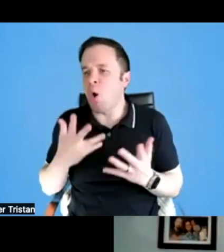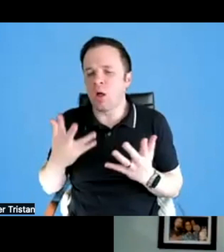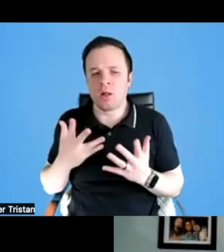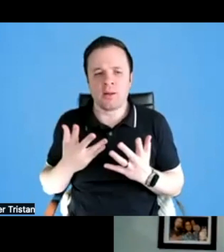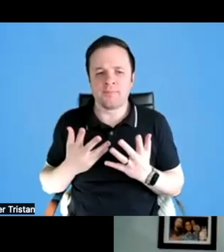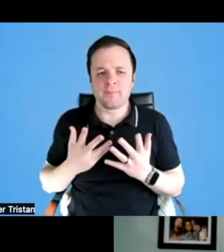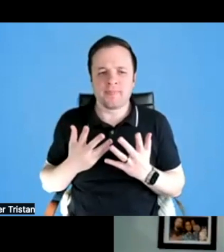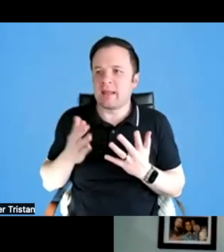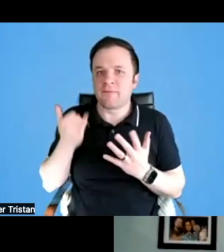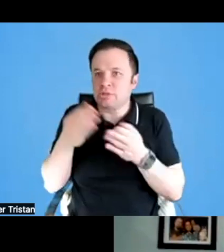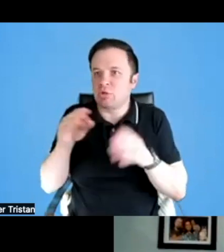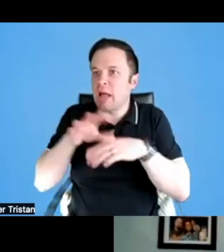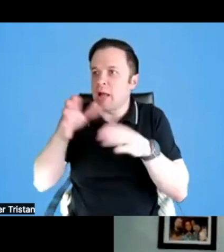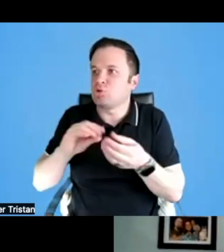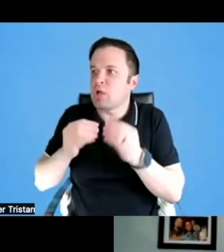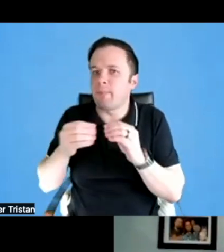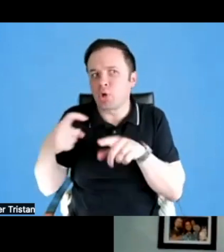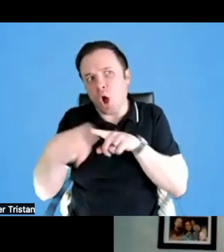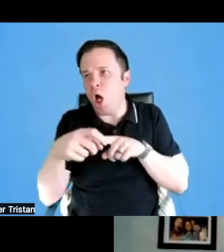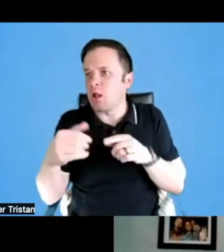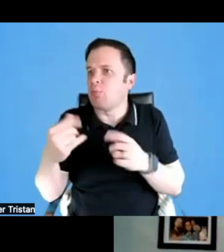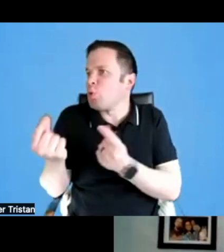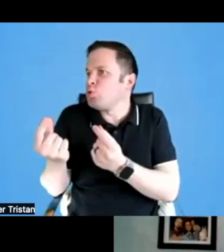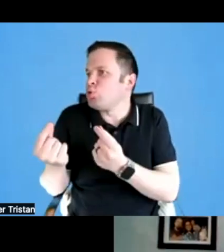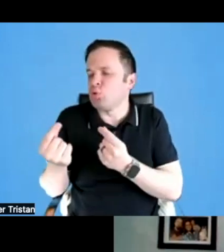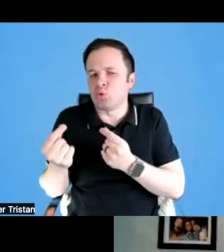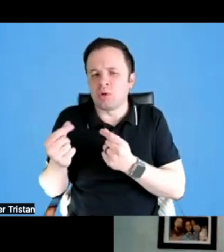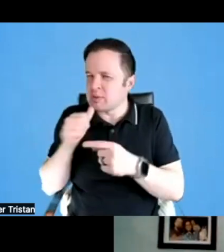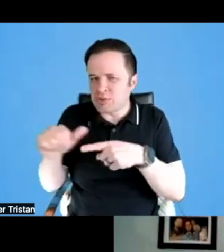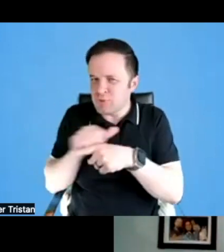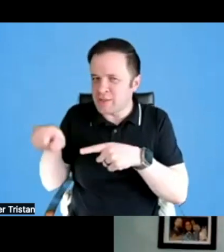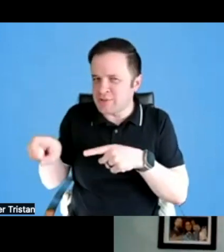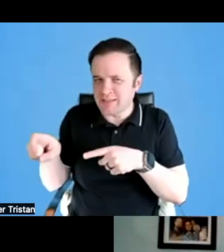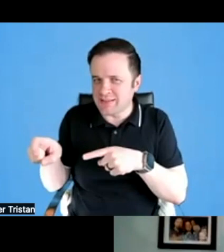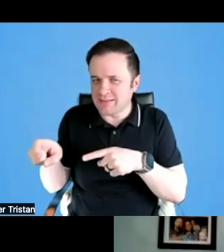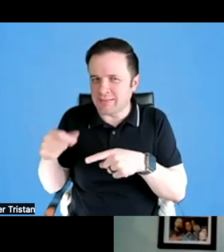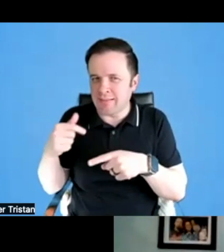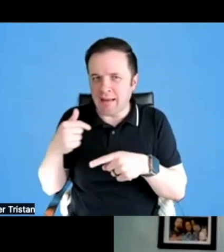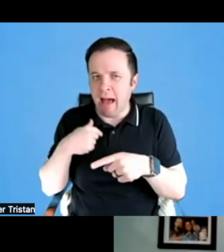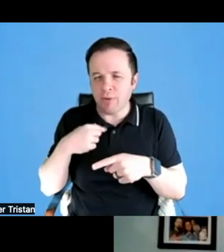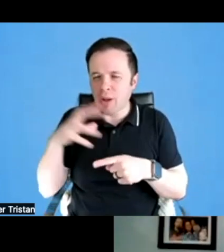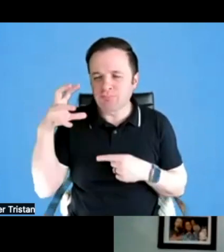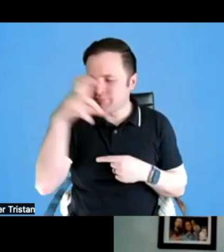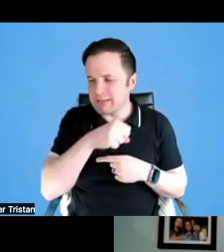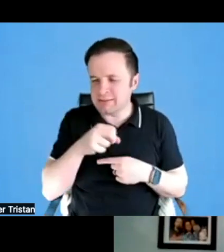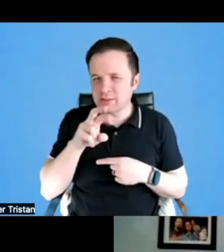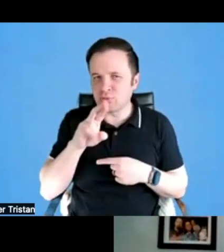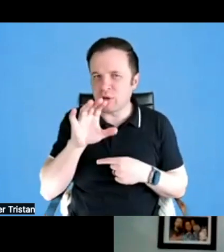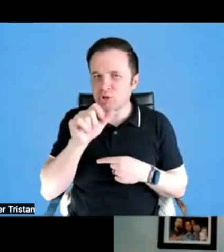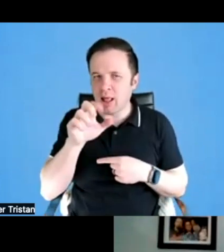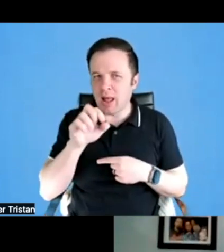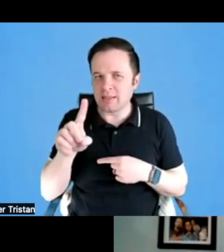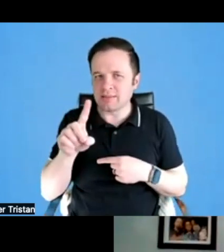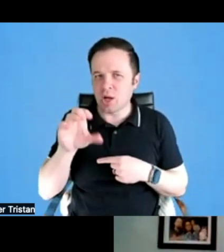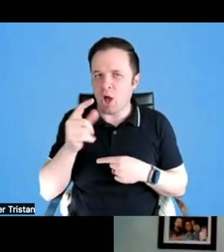general counsel's number. If you need this, this is what you do. It wasn't training she needed. I was completely missing the racialized context to what was happening